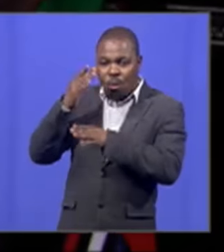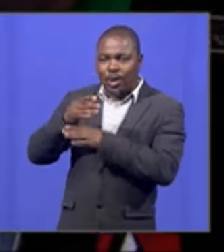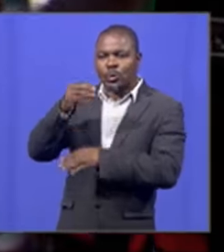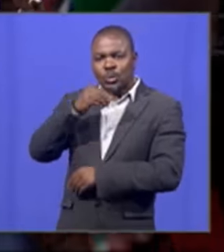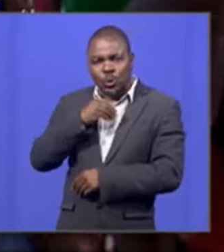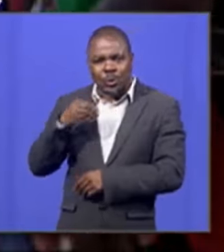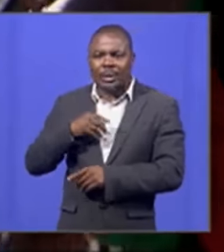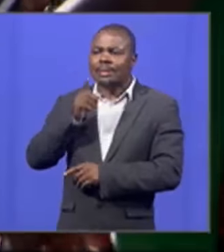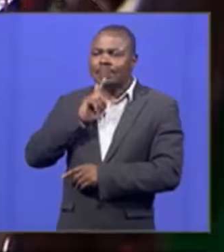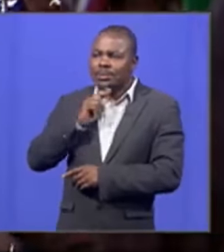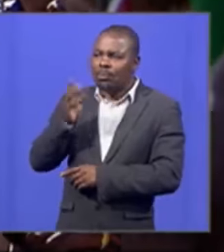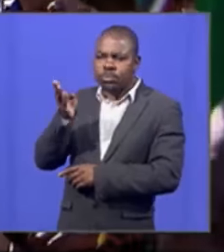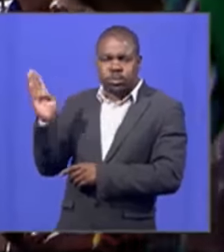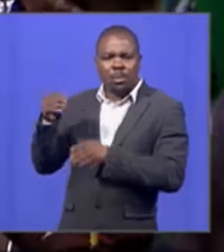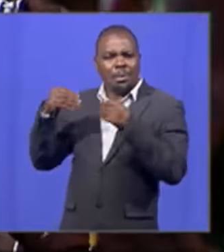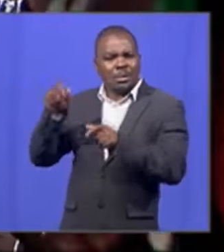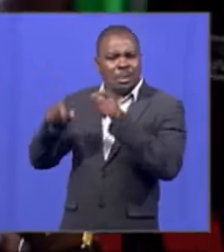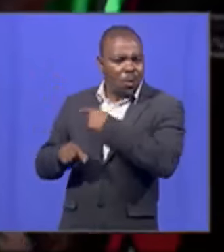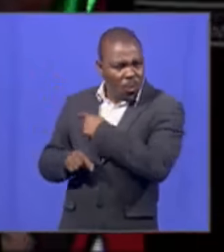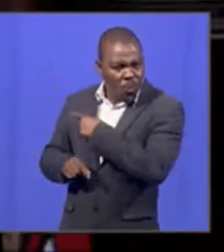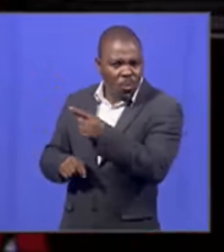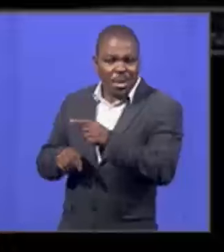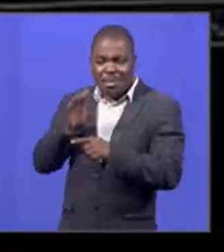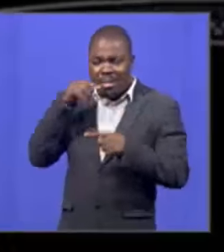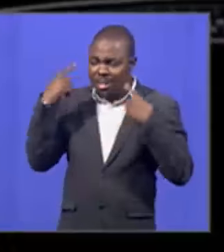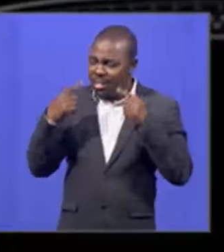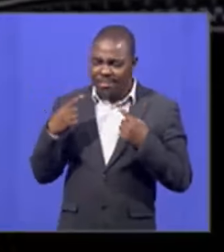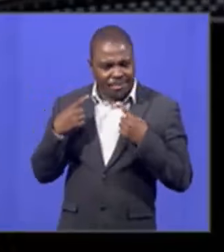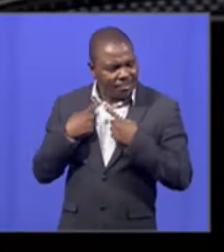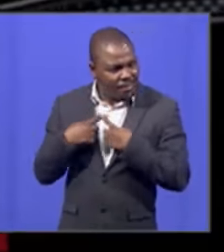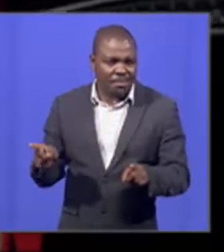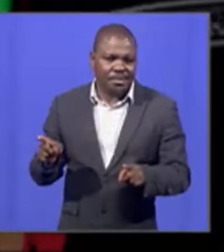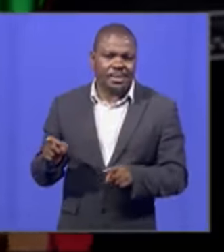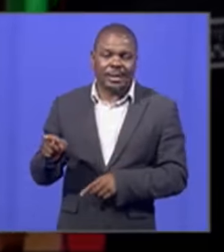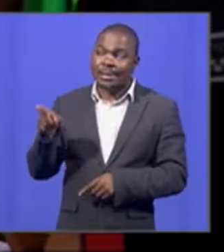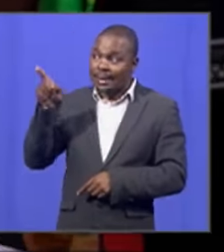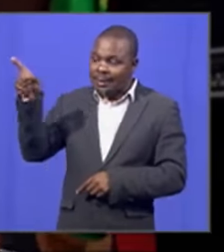doctors. These are teachers. These are business people. They are not crazy. They